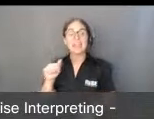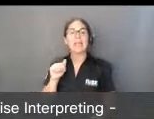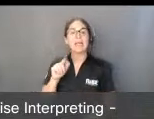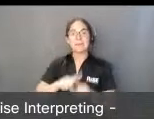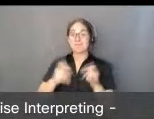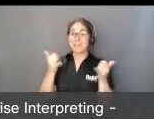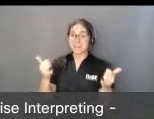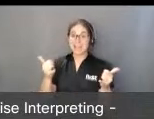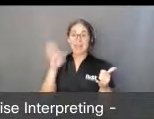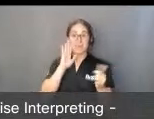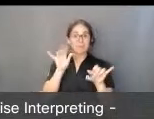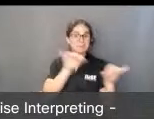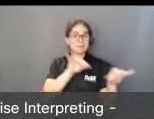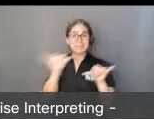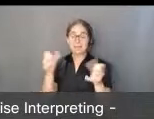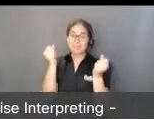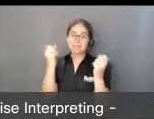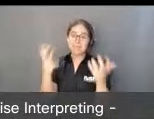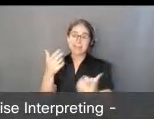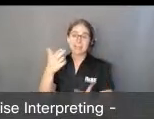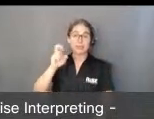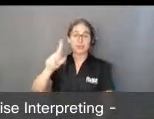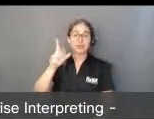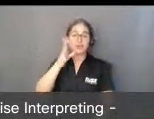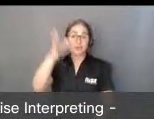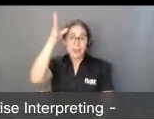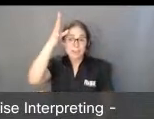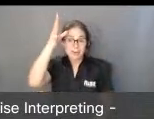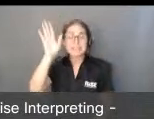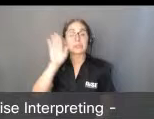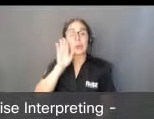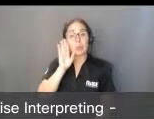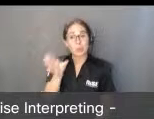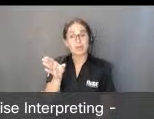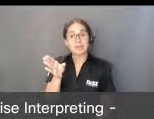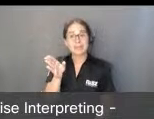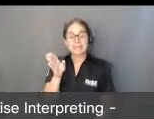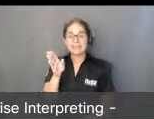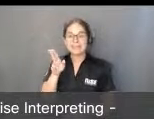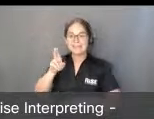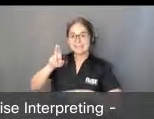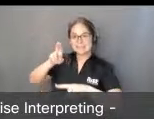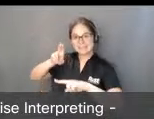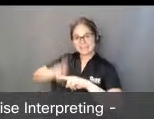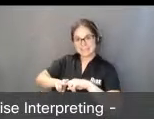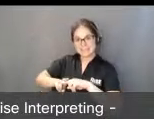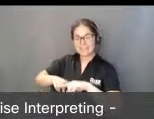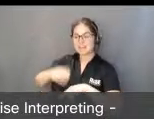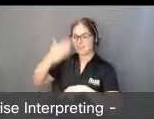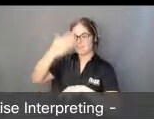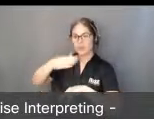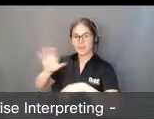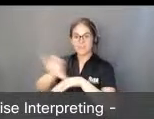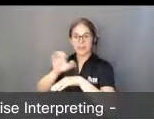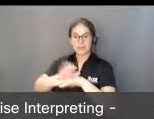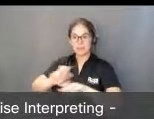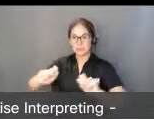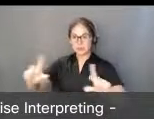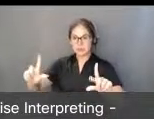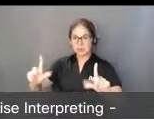of other grandparents who are going to be, mm-hmm. you know, sitting in front of the screen with the grandchildren and trying